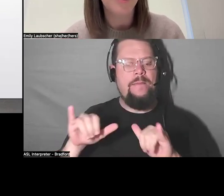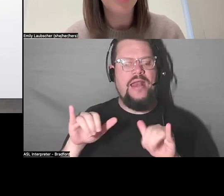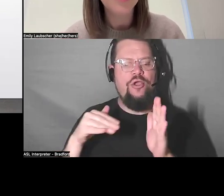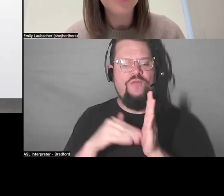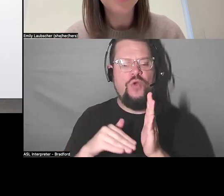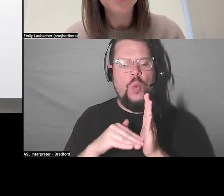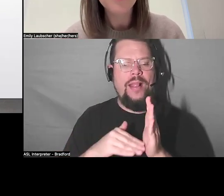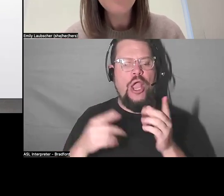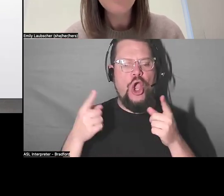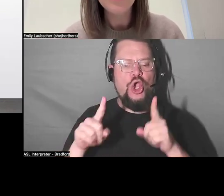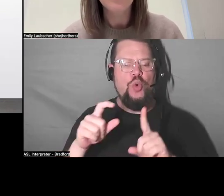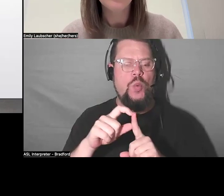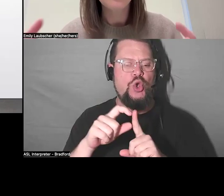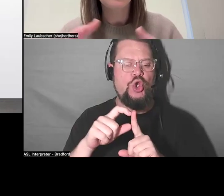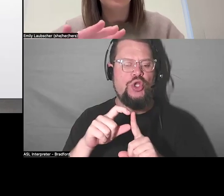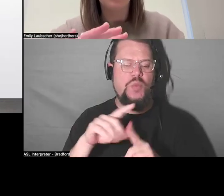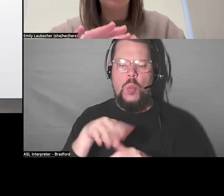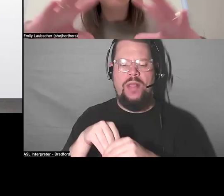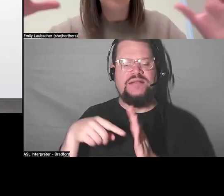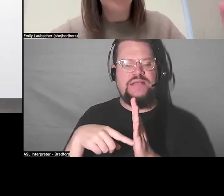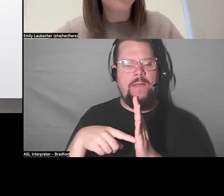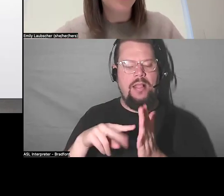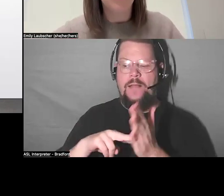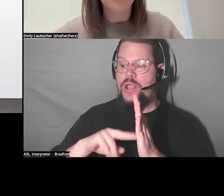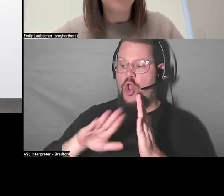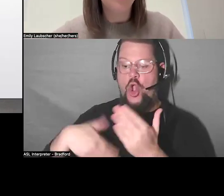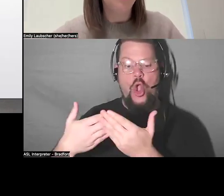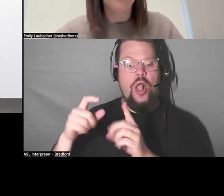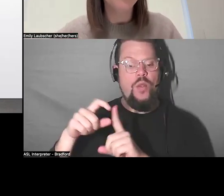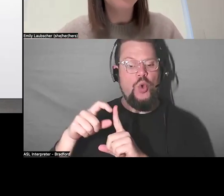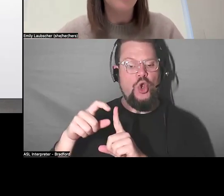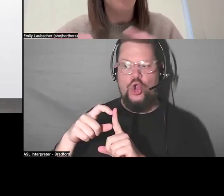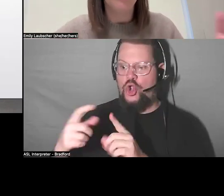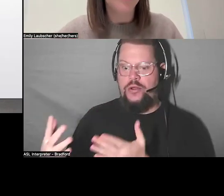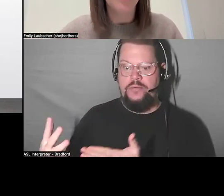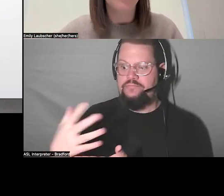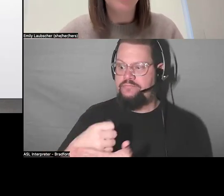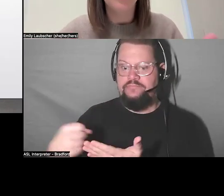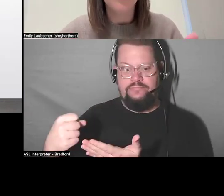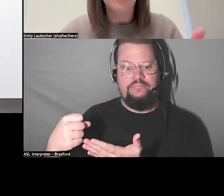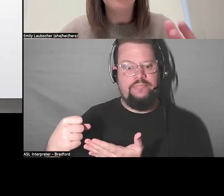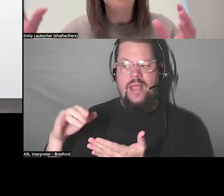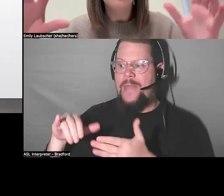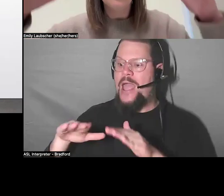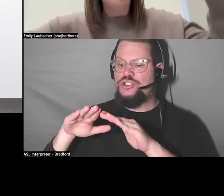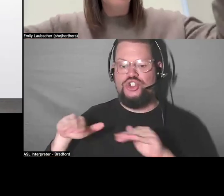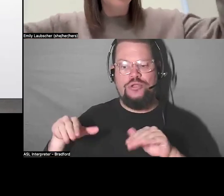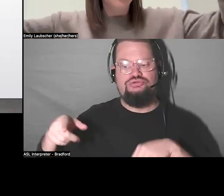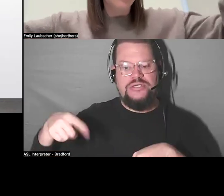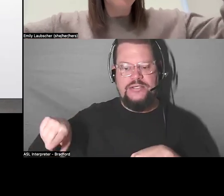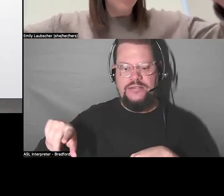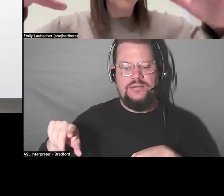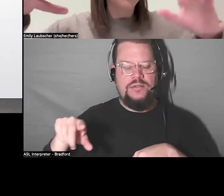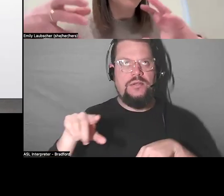the samples. So they took all of the words that were produced by all of the children in their study. They made